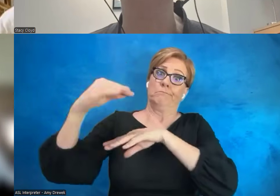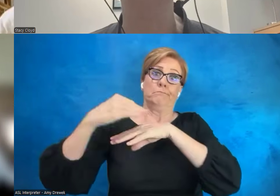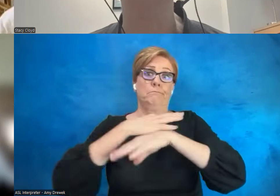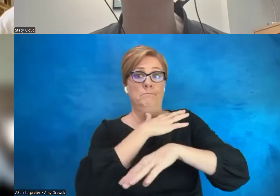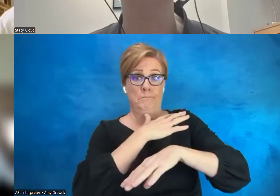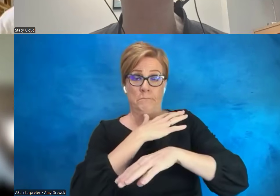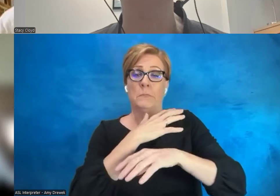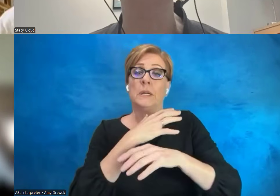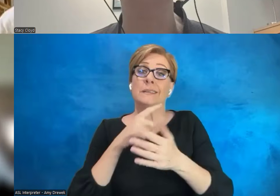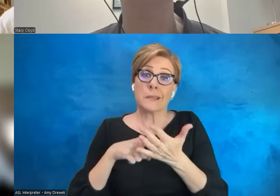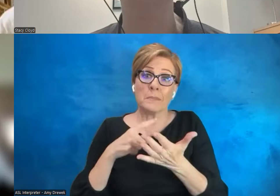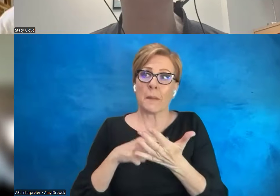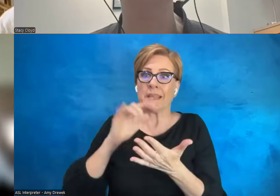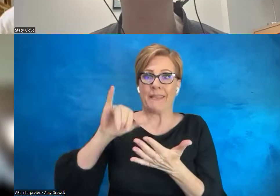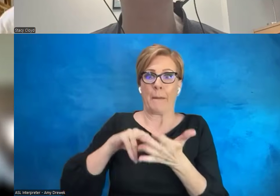result.